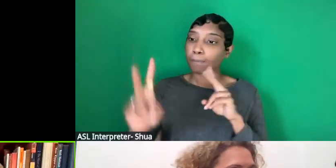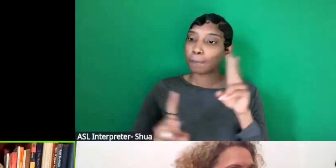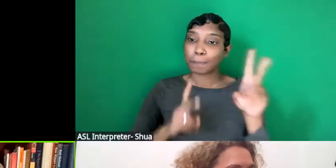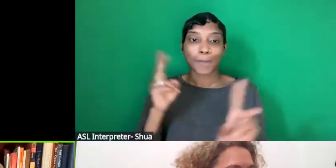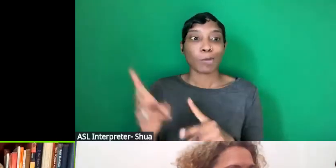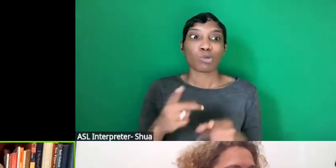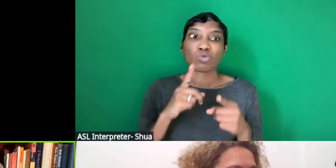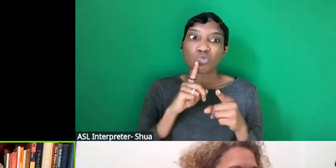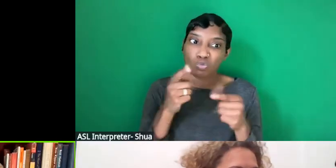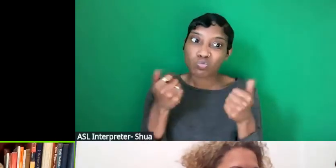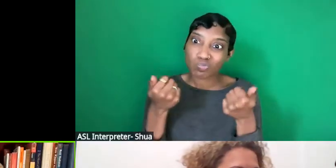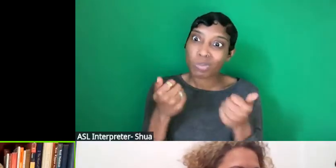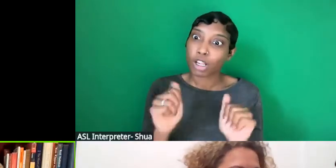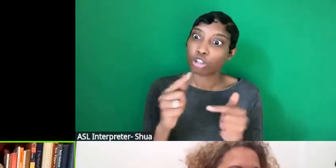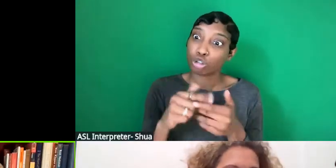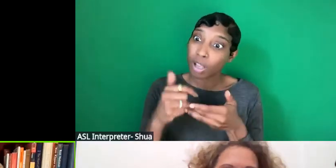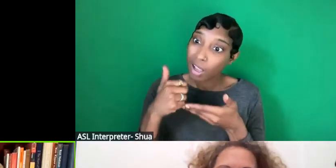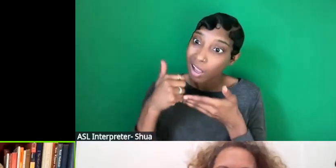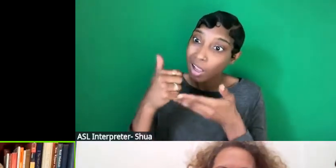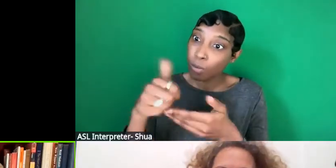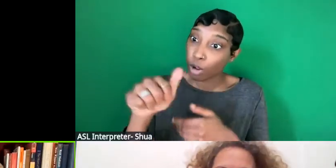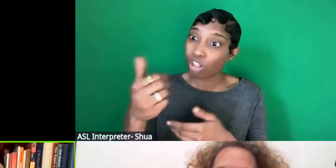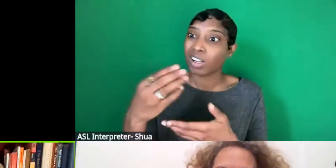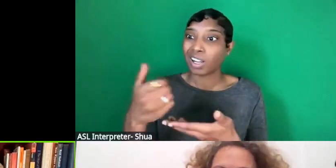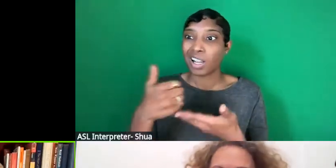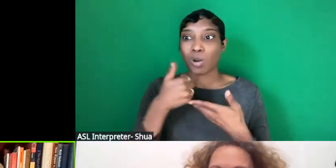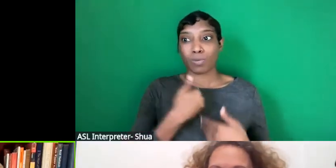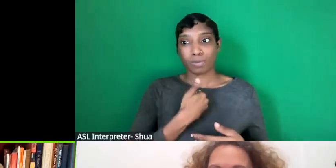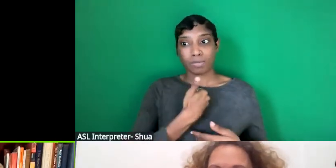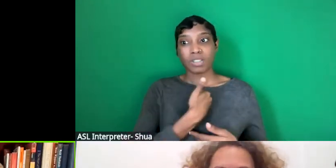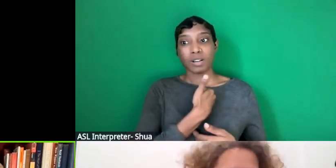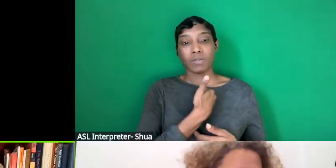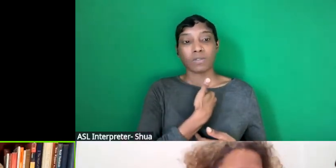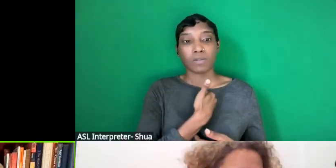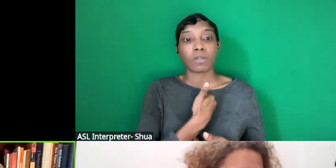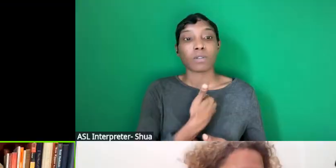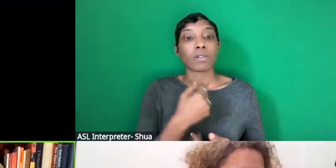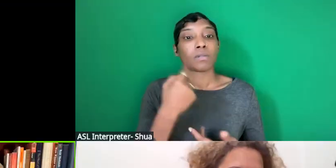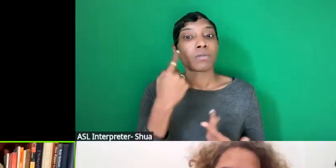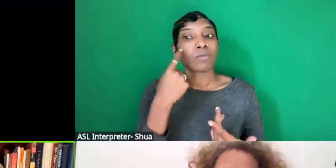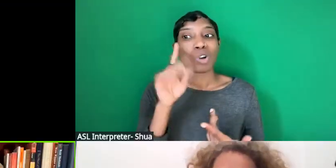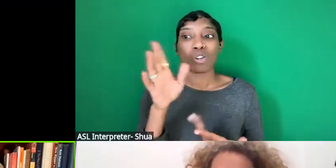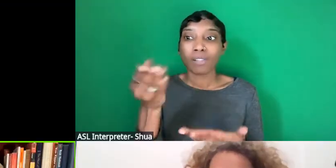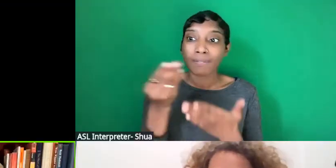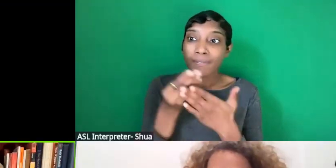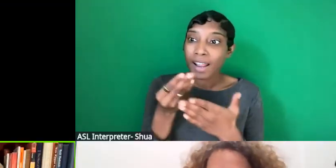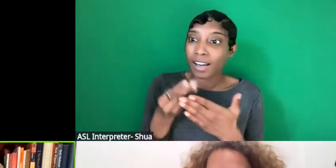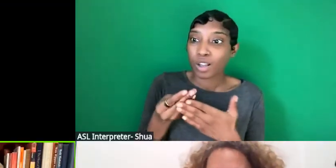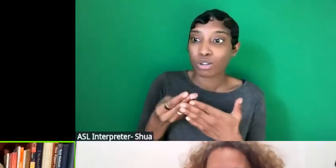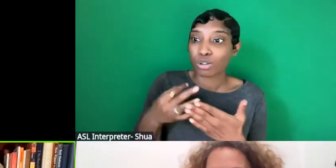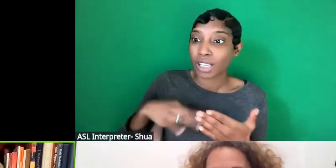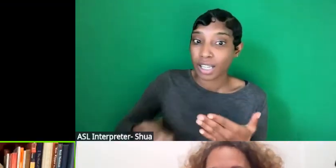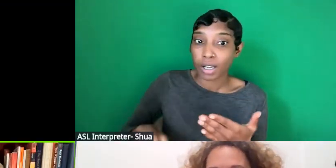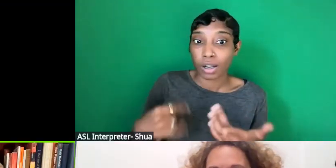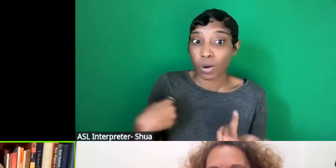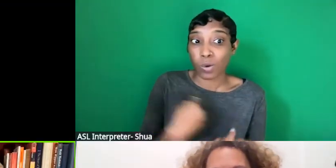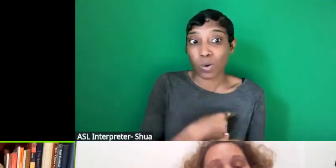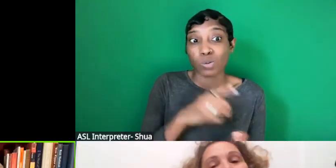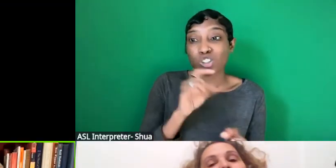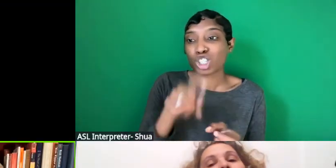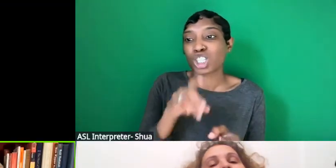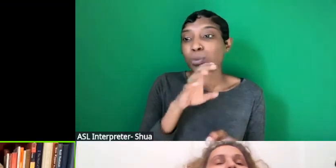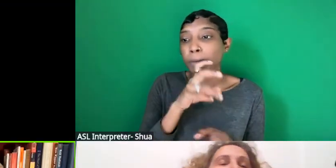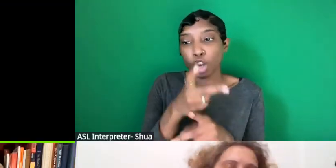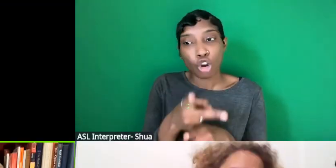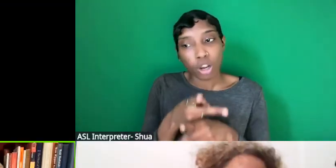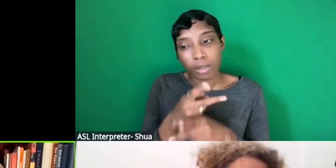trying to help others and help themselves for their own financial gain. And so we should just be cautious